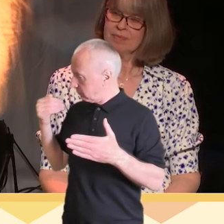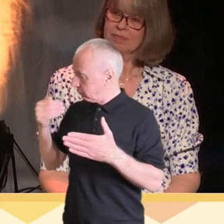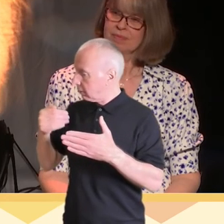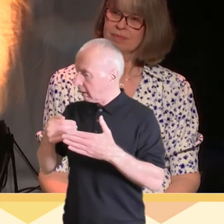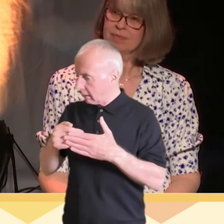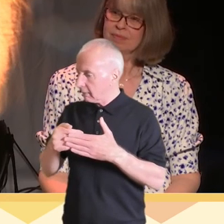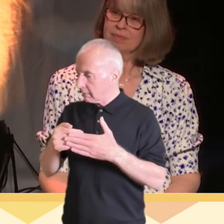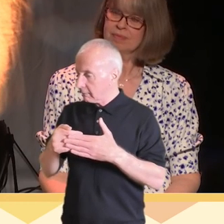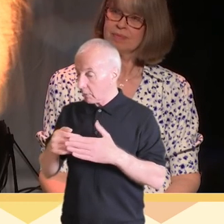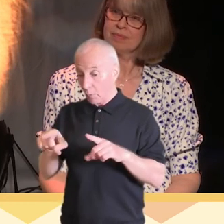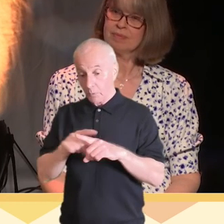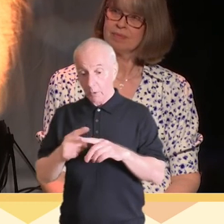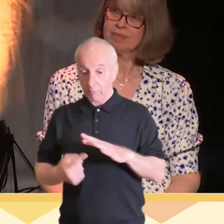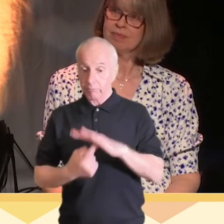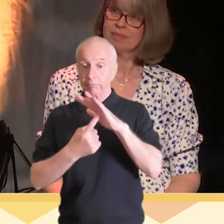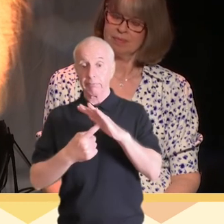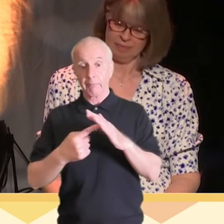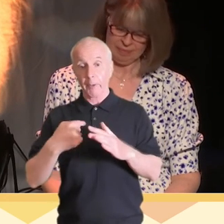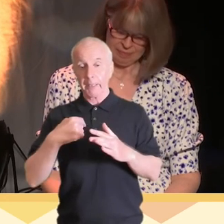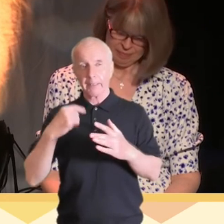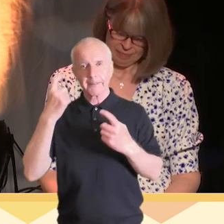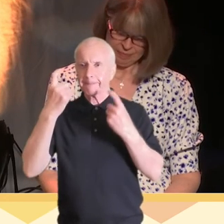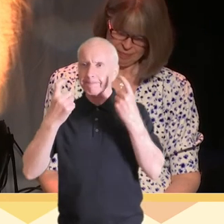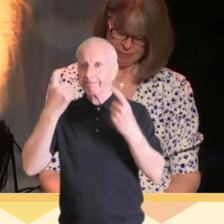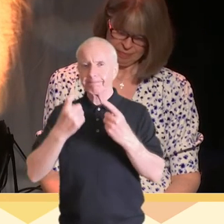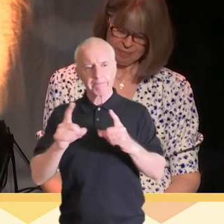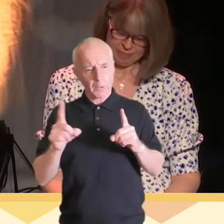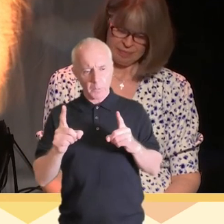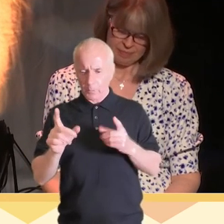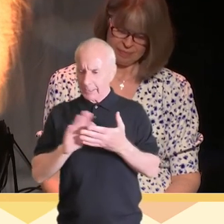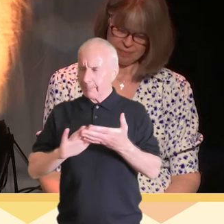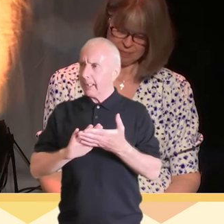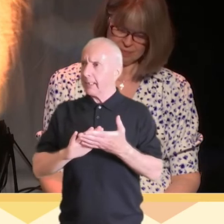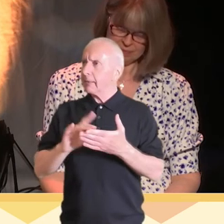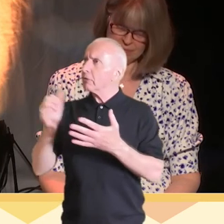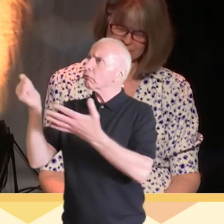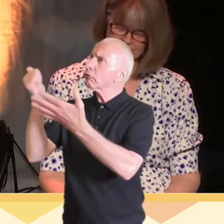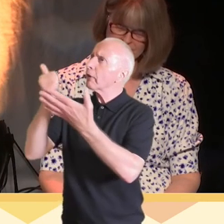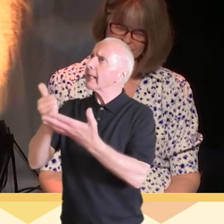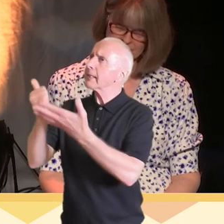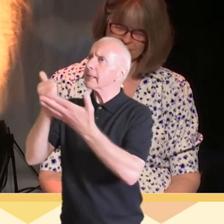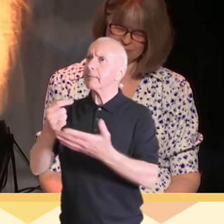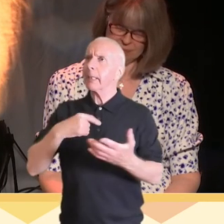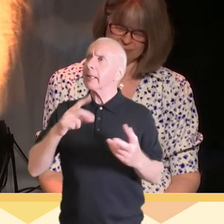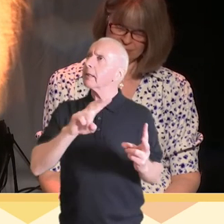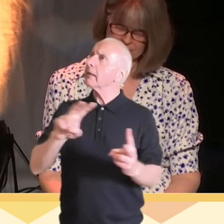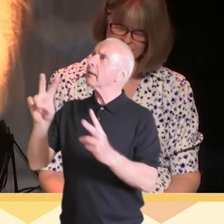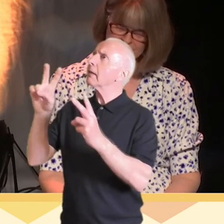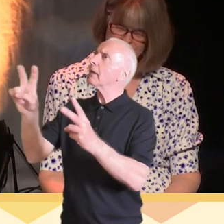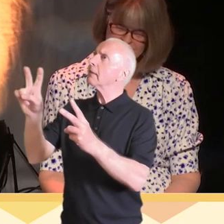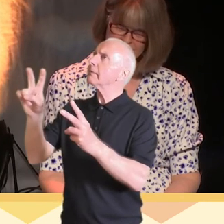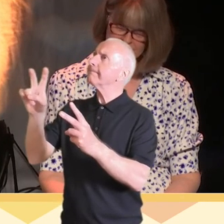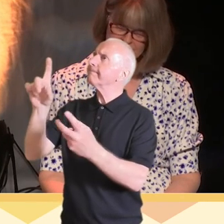became important to consider what being attentive to rhythms of grace meant for me in this